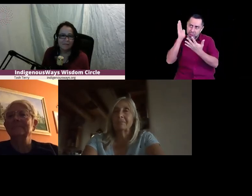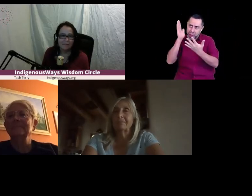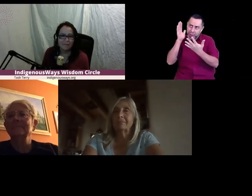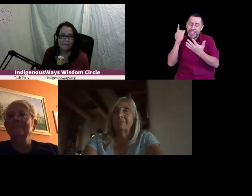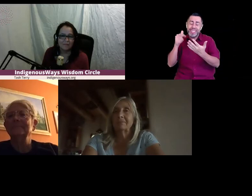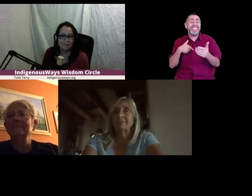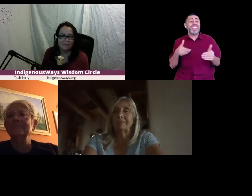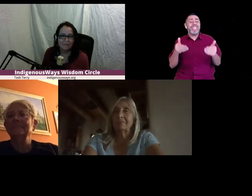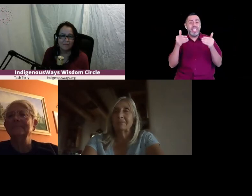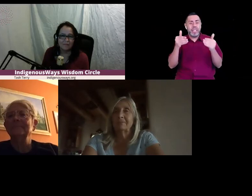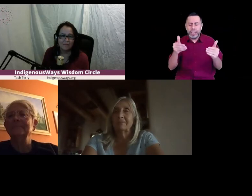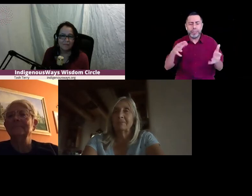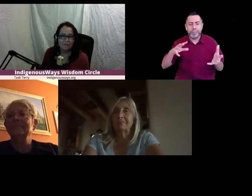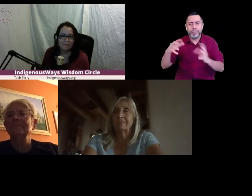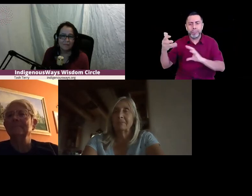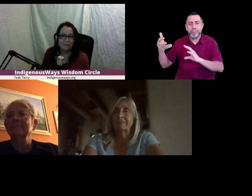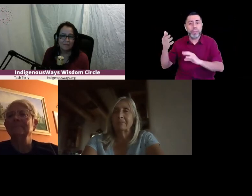had fell, and I don't know